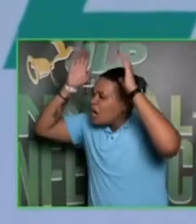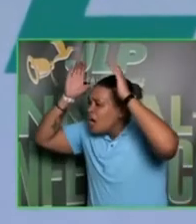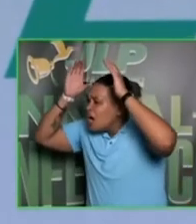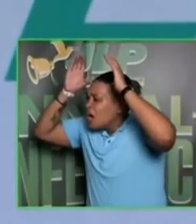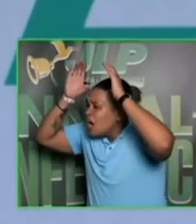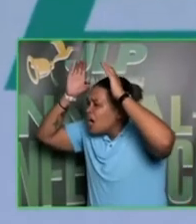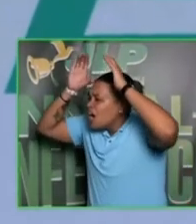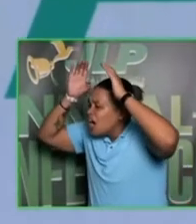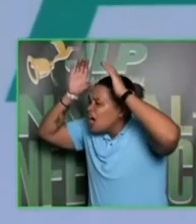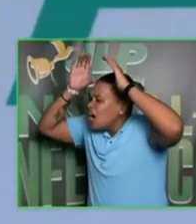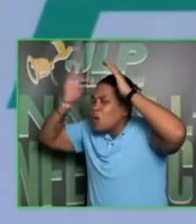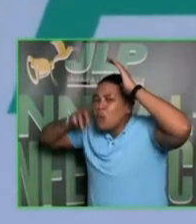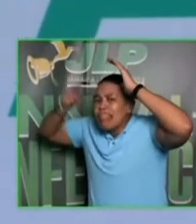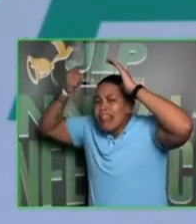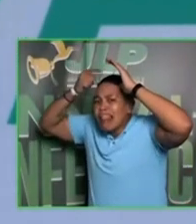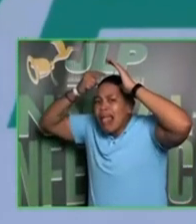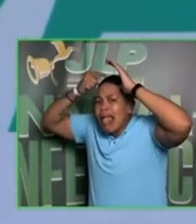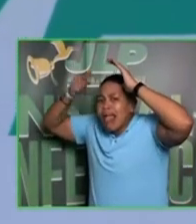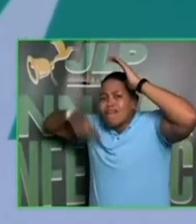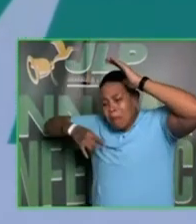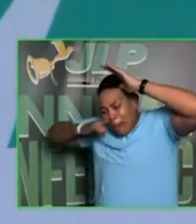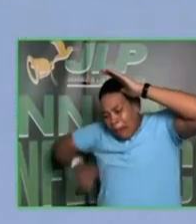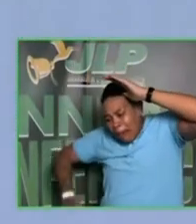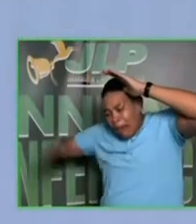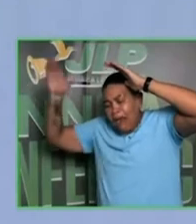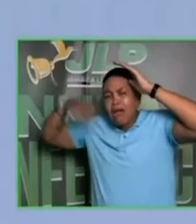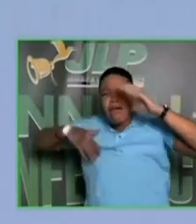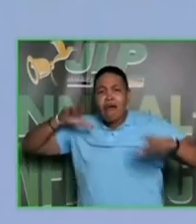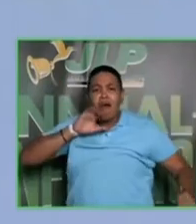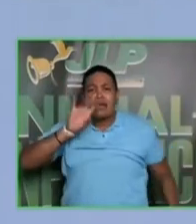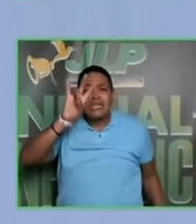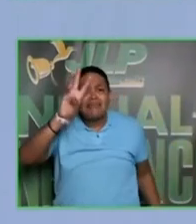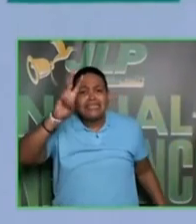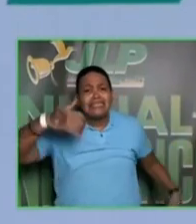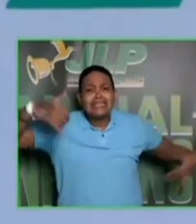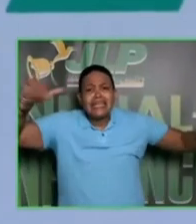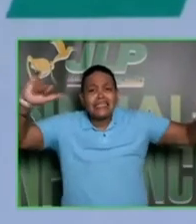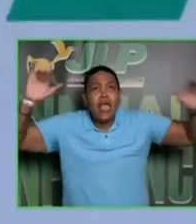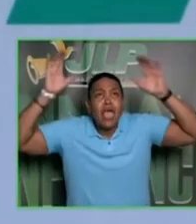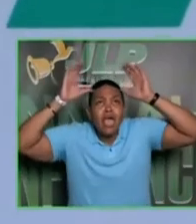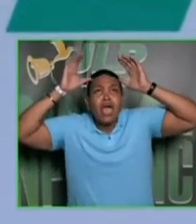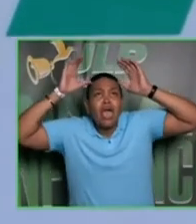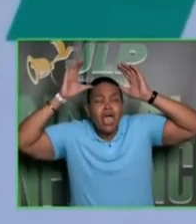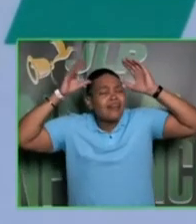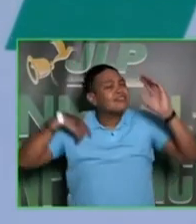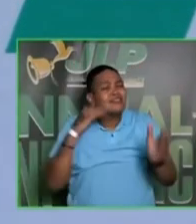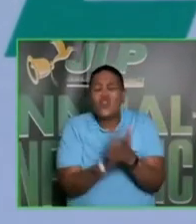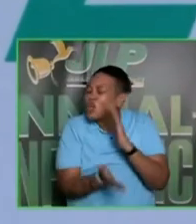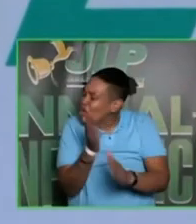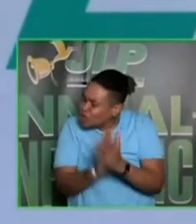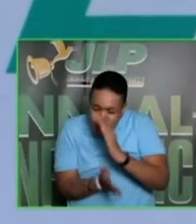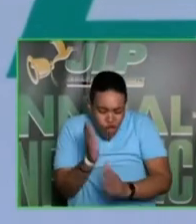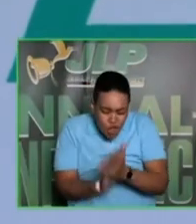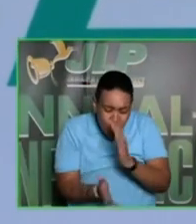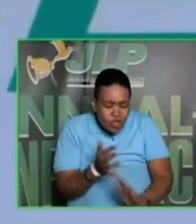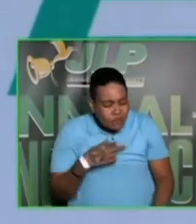little girl, and she's 76 now, and she can't carry water anymore. I understand that.